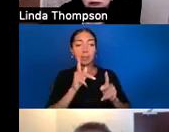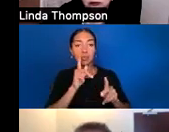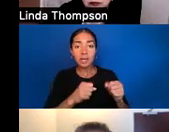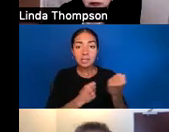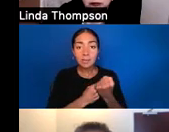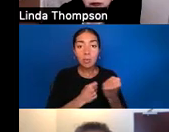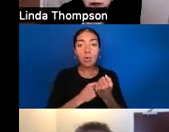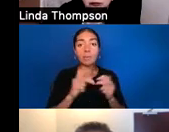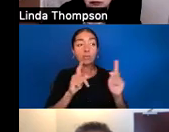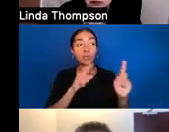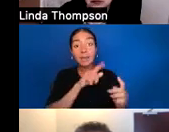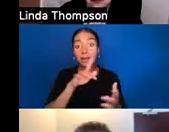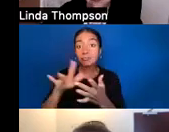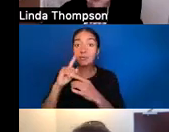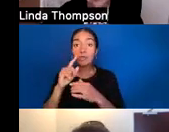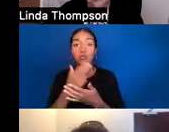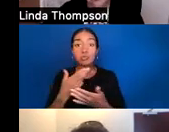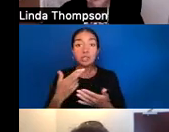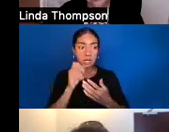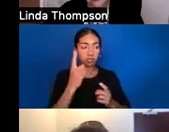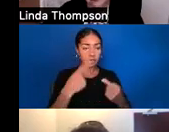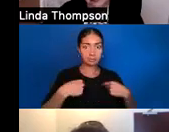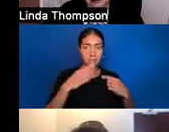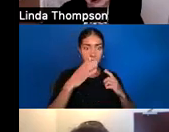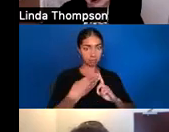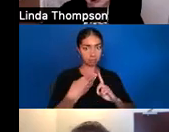their connection to our